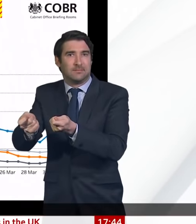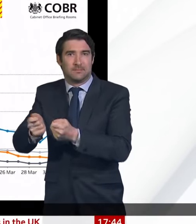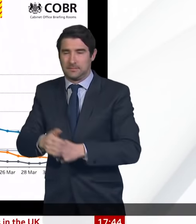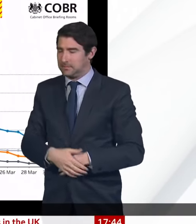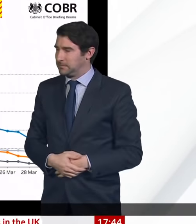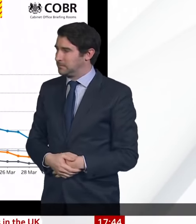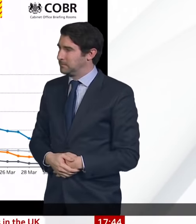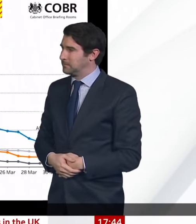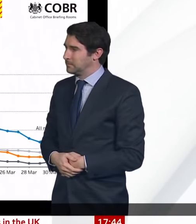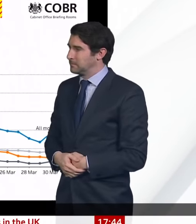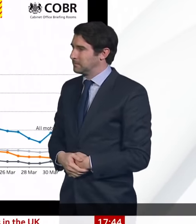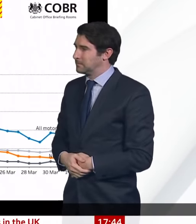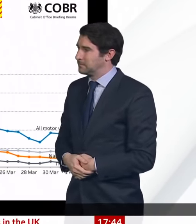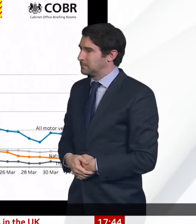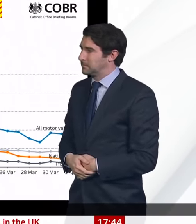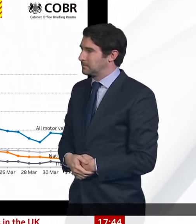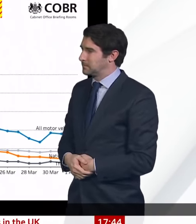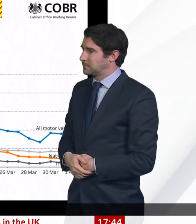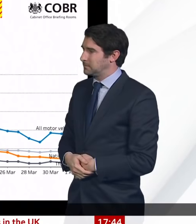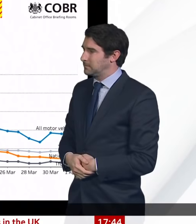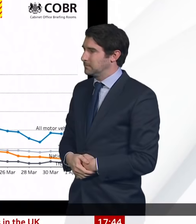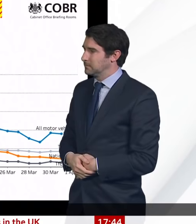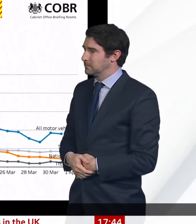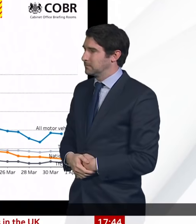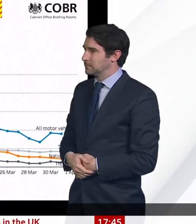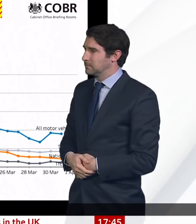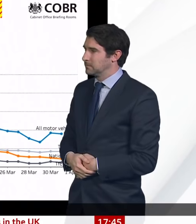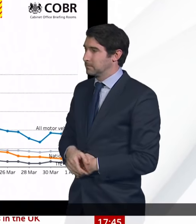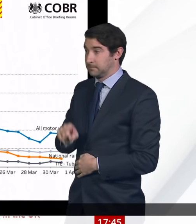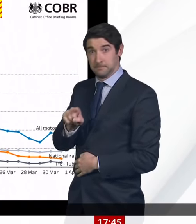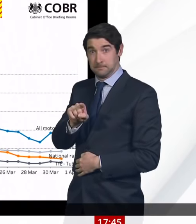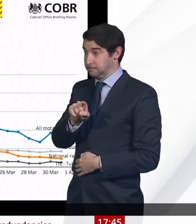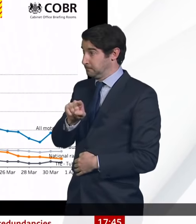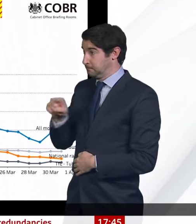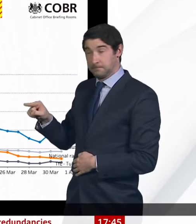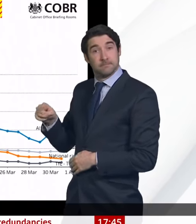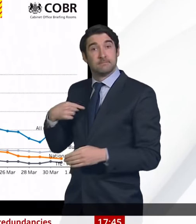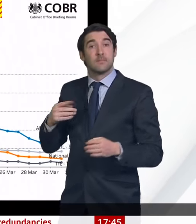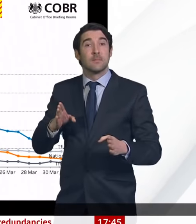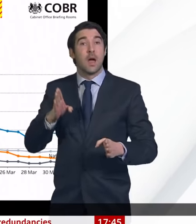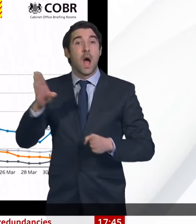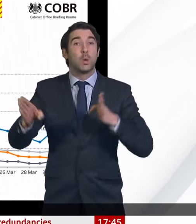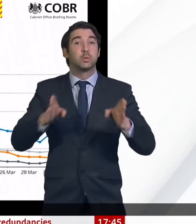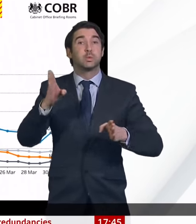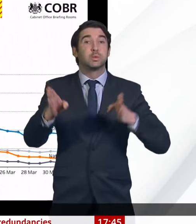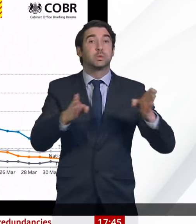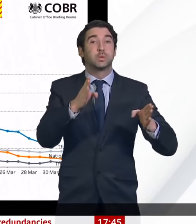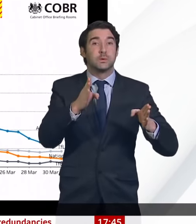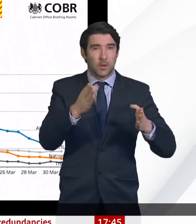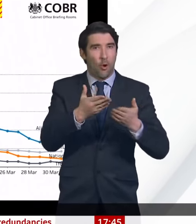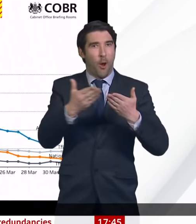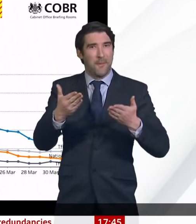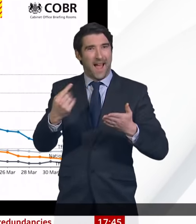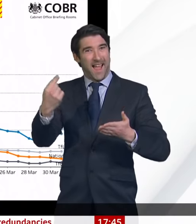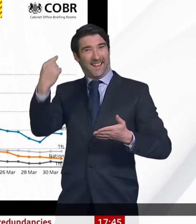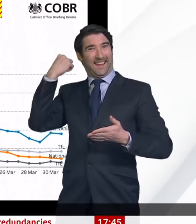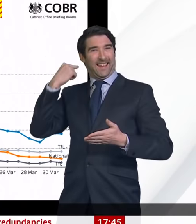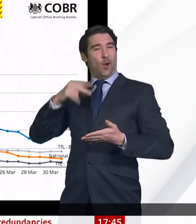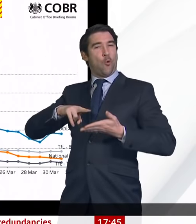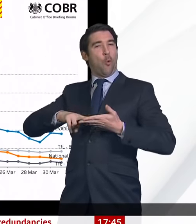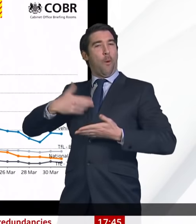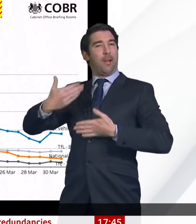as we said before, takes information from our transport services, although we do have data from many other areas of